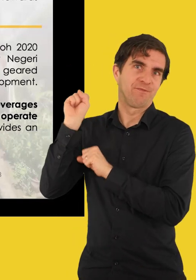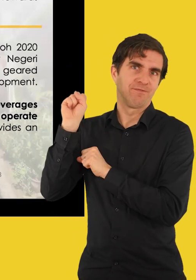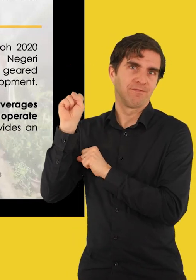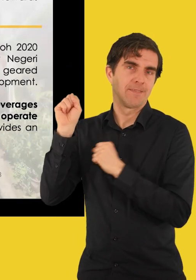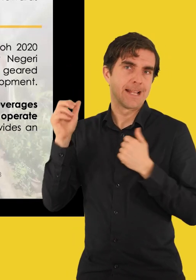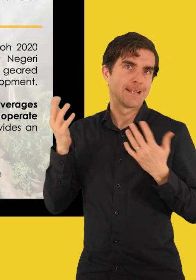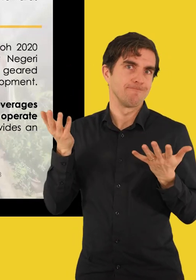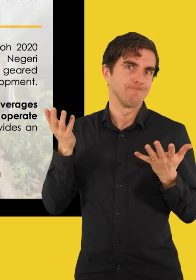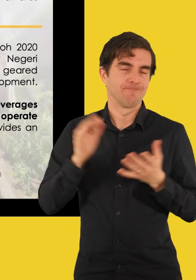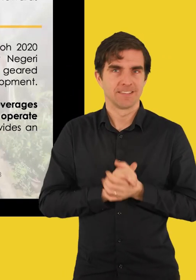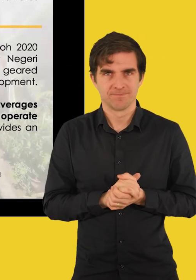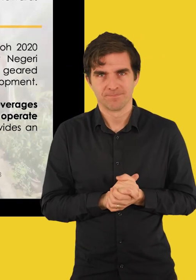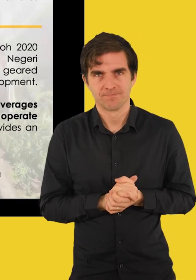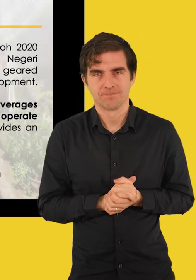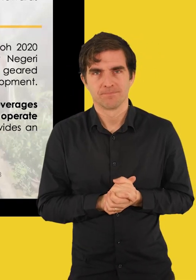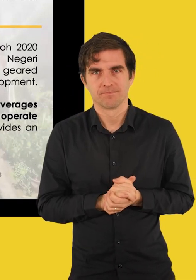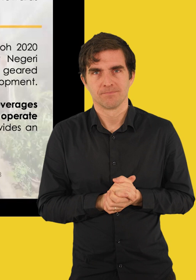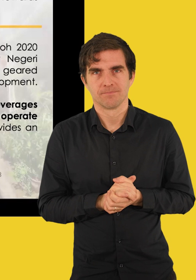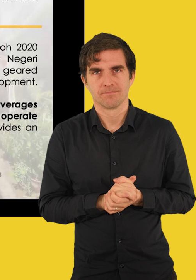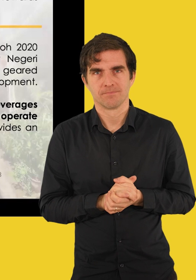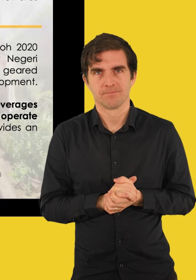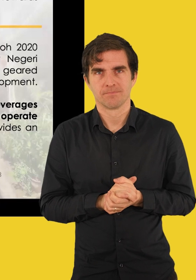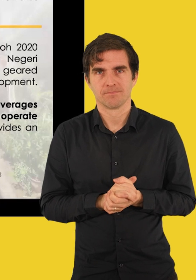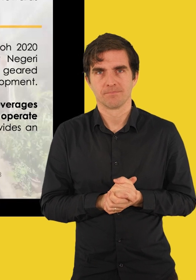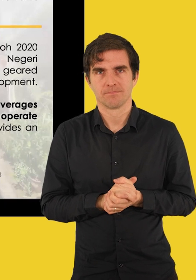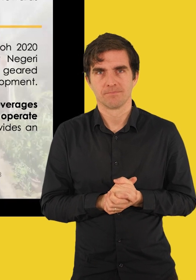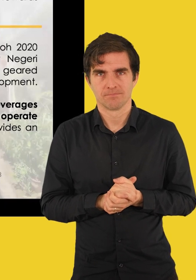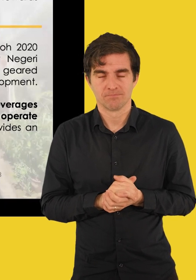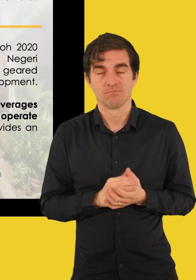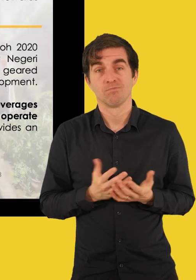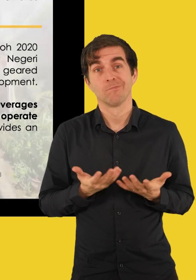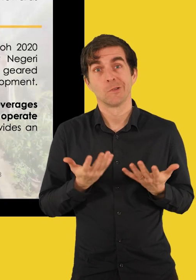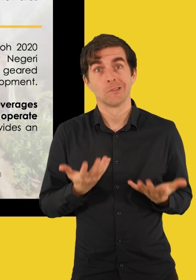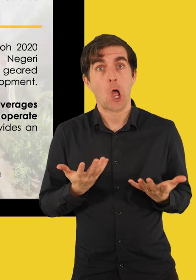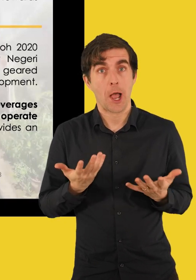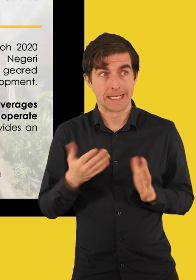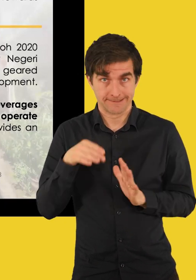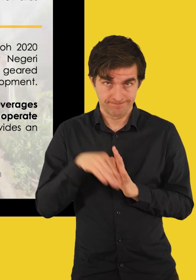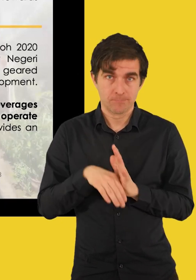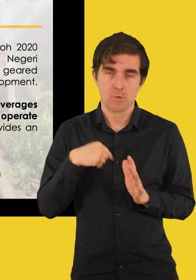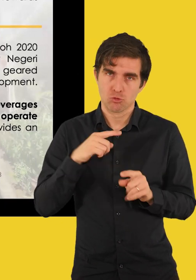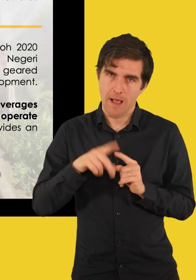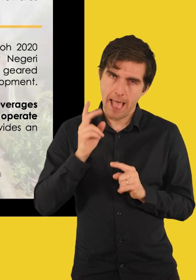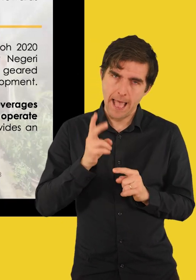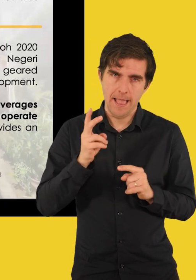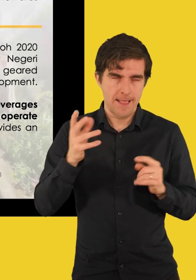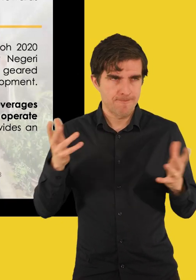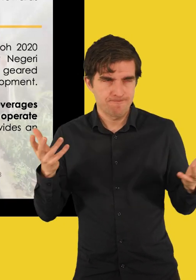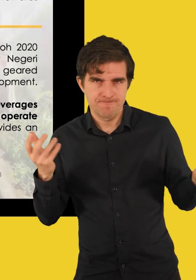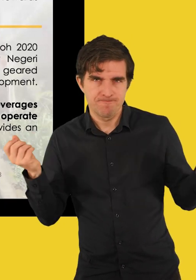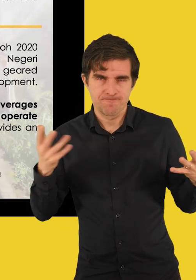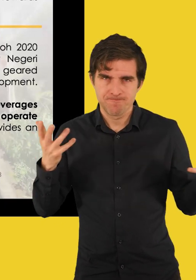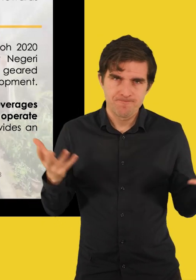Mercedes-Benz had to took down the symbol from the hill of Ipoh, and now we are trying to have